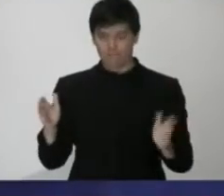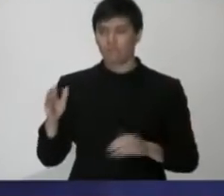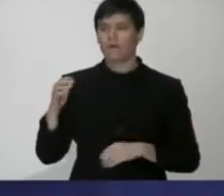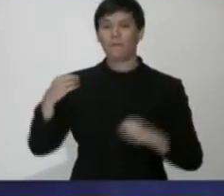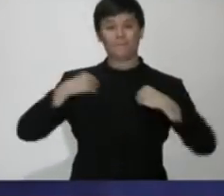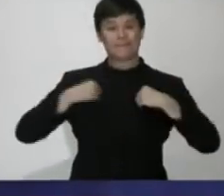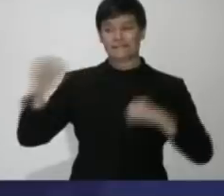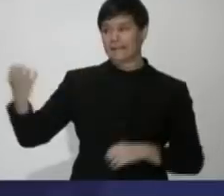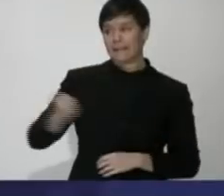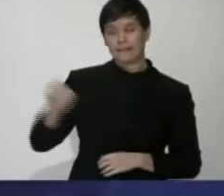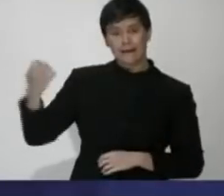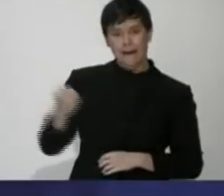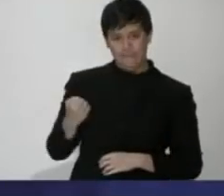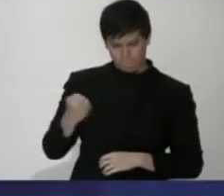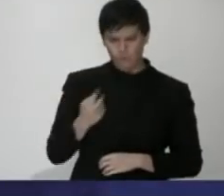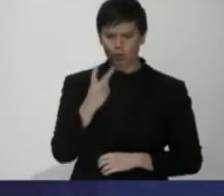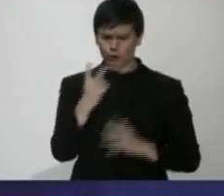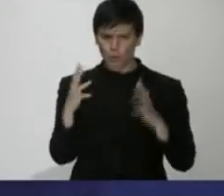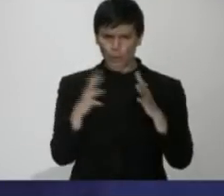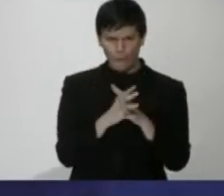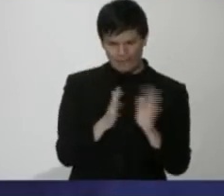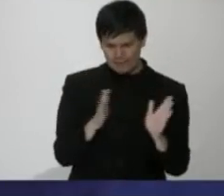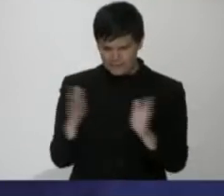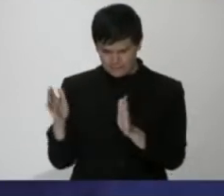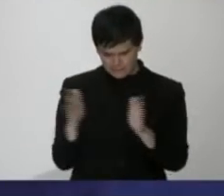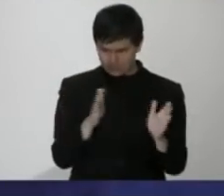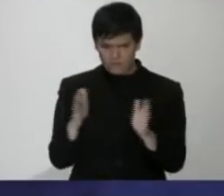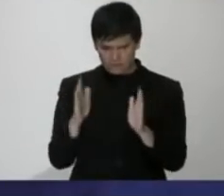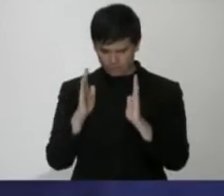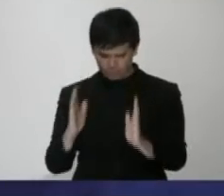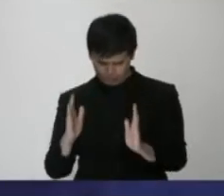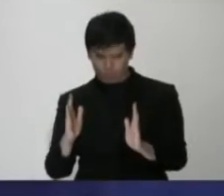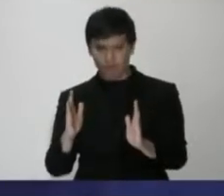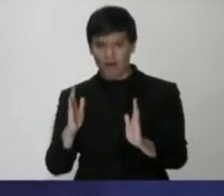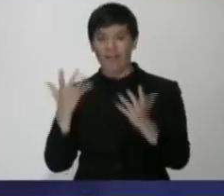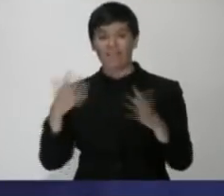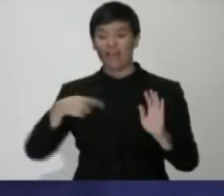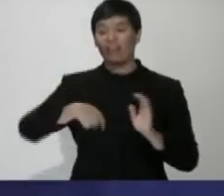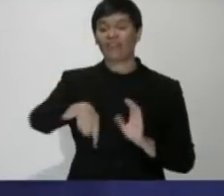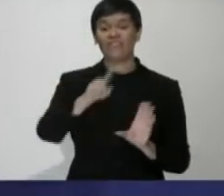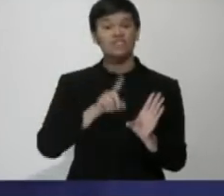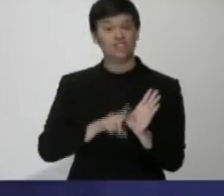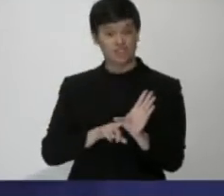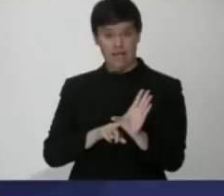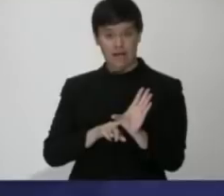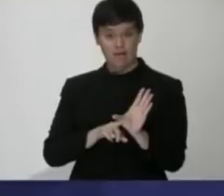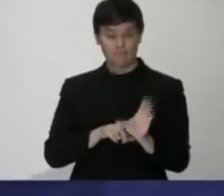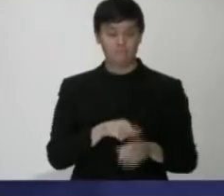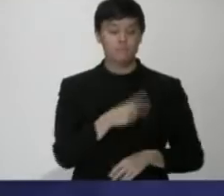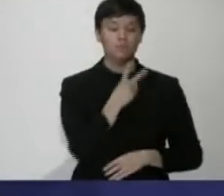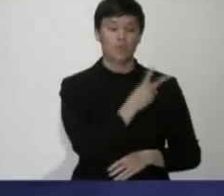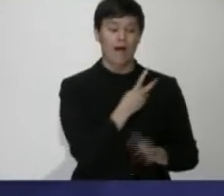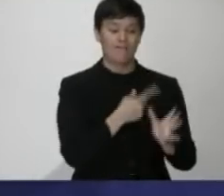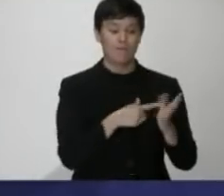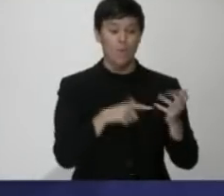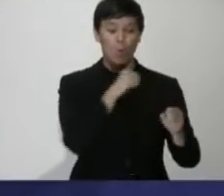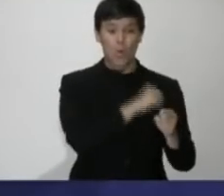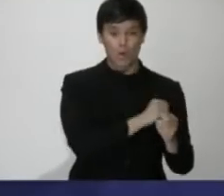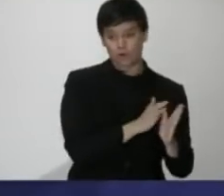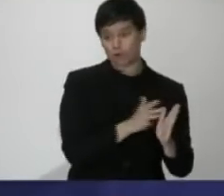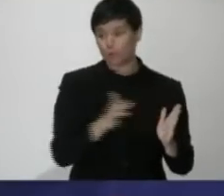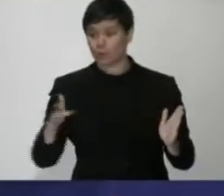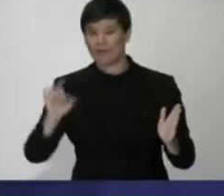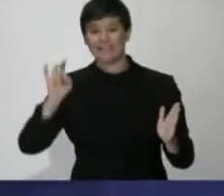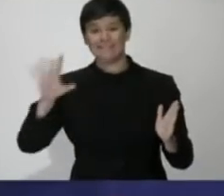least 14 days within the period of 12 August to 10 September compared to a similar period last